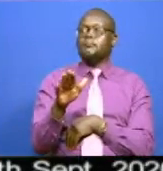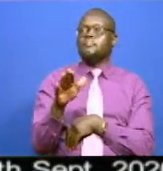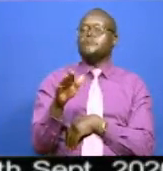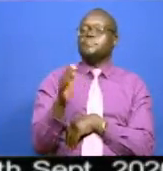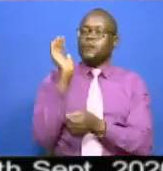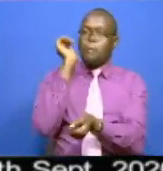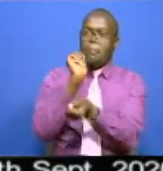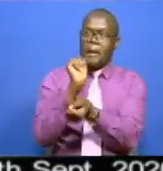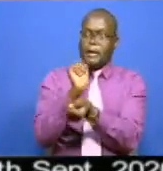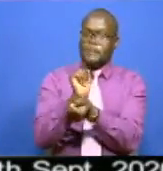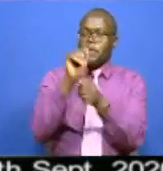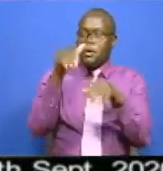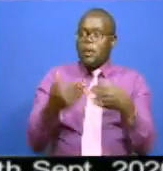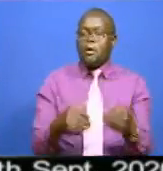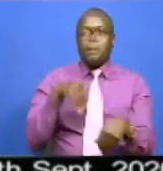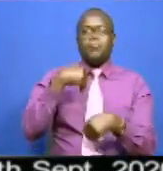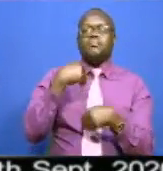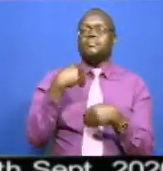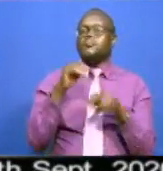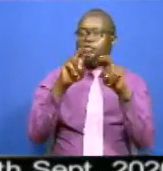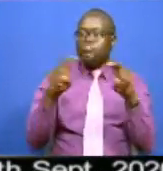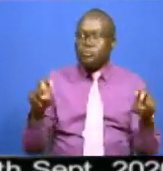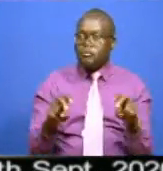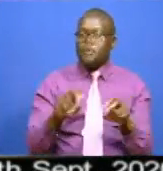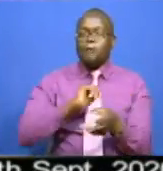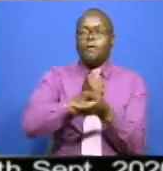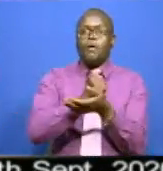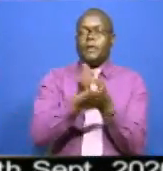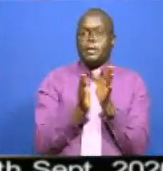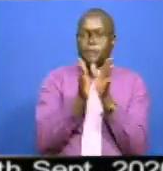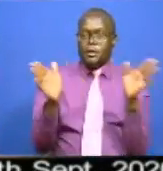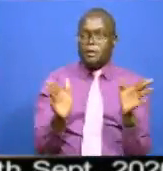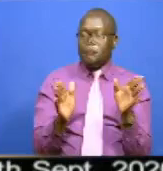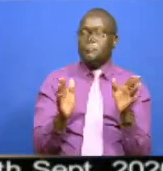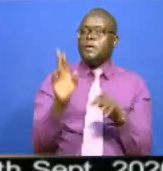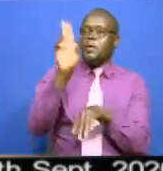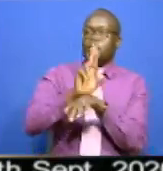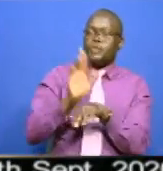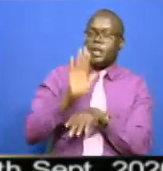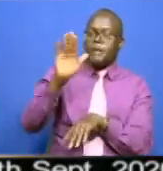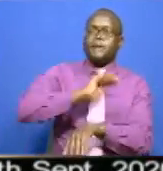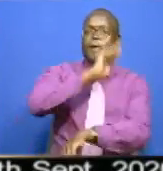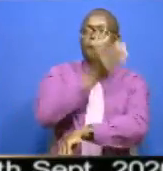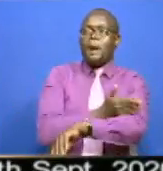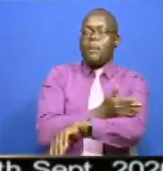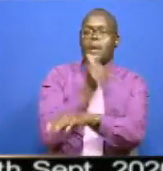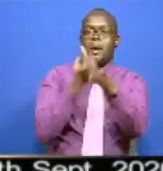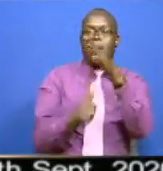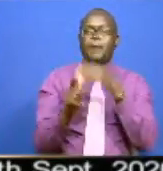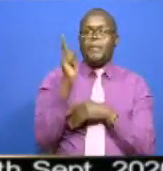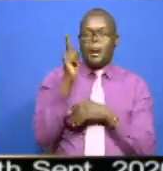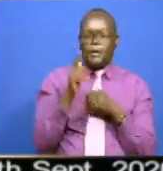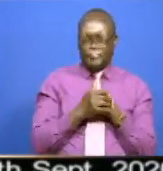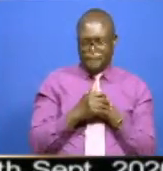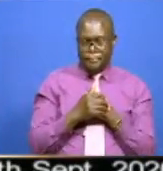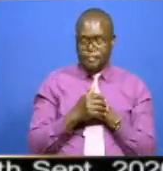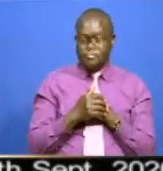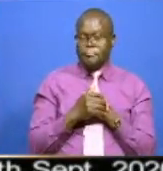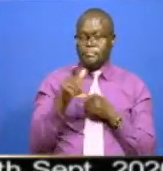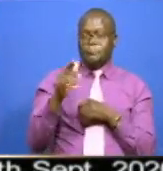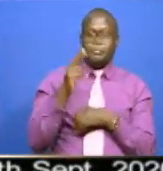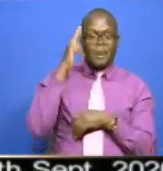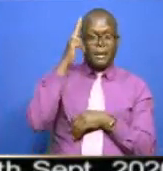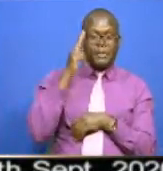punish or cause investigations of the Auditor General for exercising his powers under the law. For these